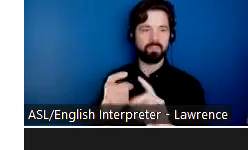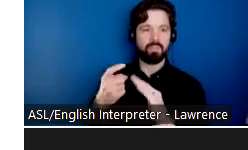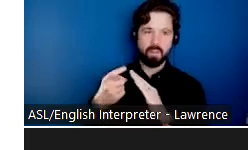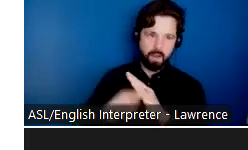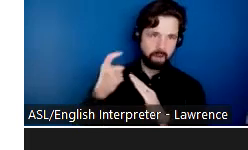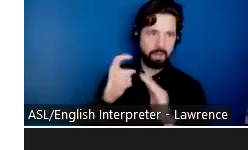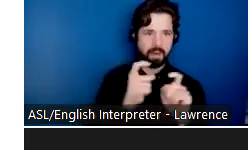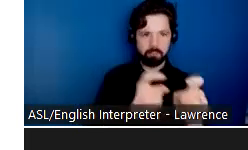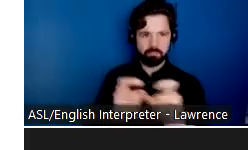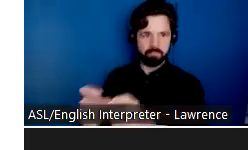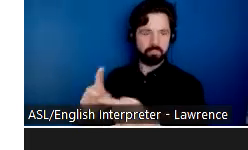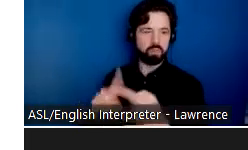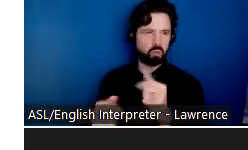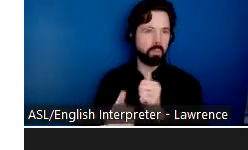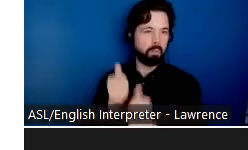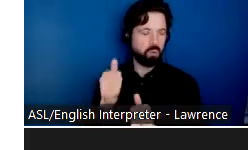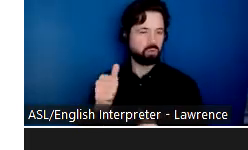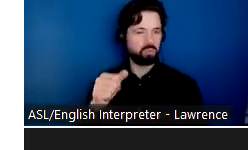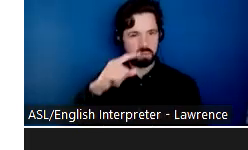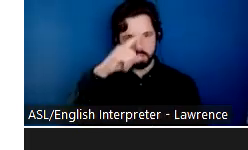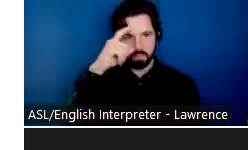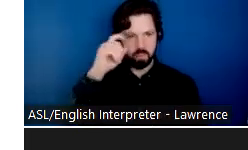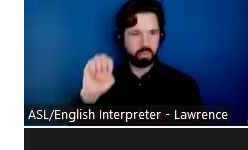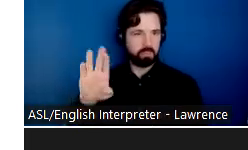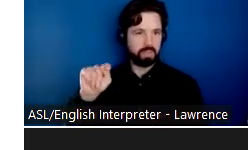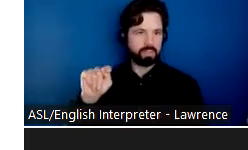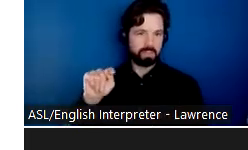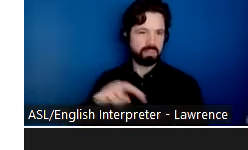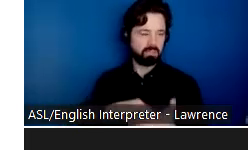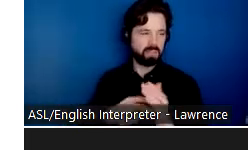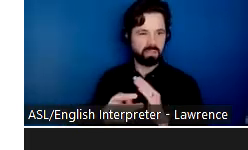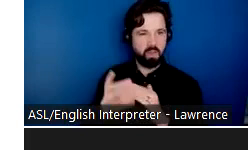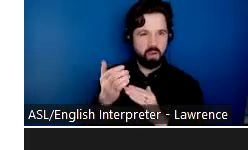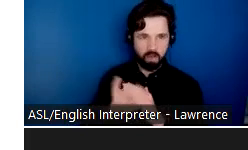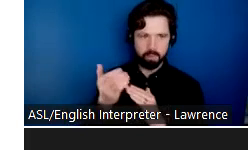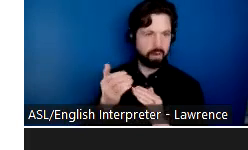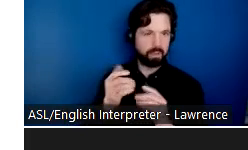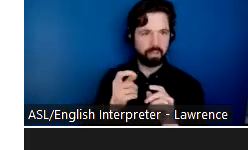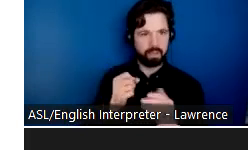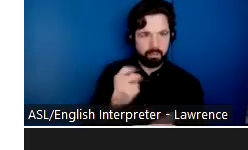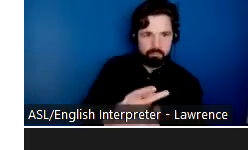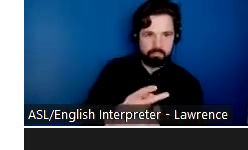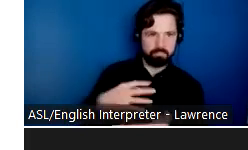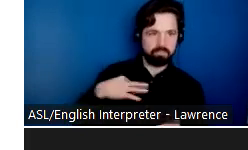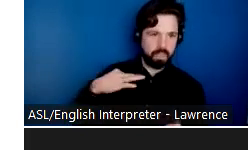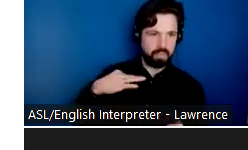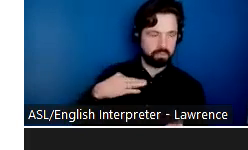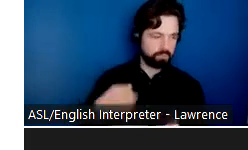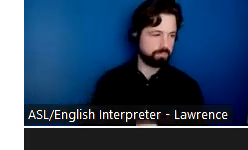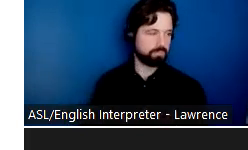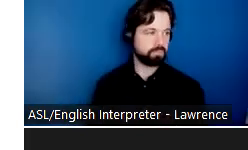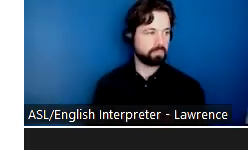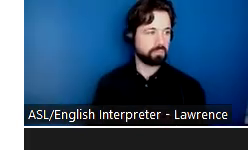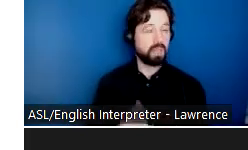the majority of Summer EBT benefits will be determined automatically. Now, as a quick note, there are some